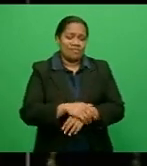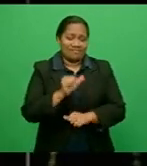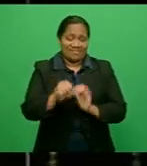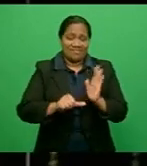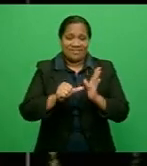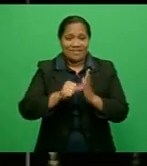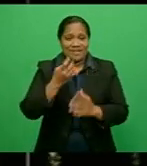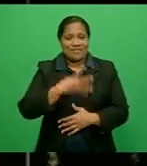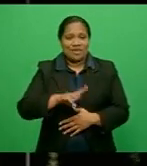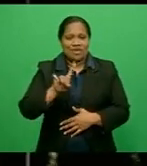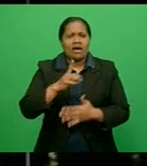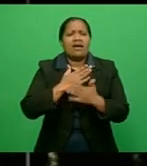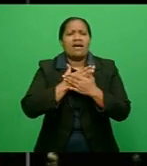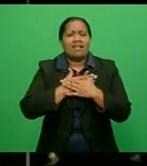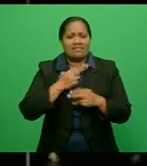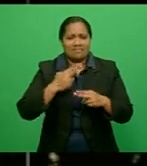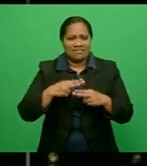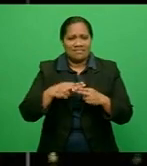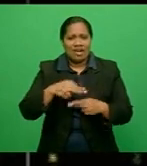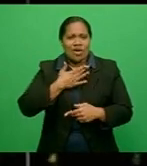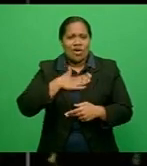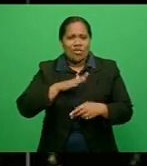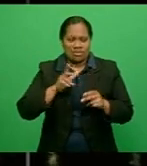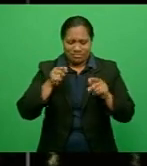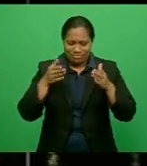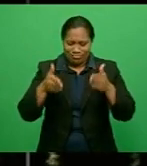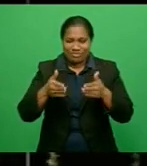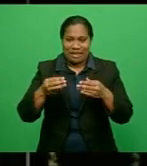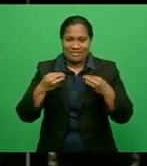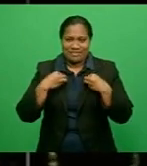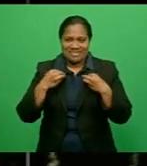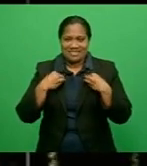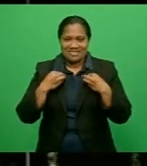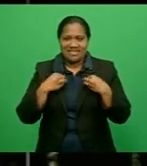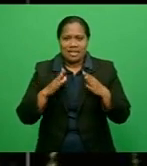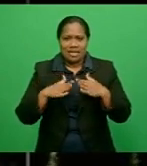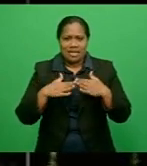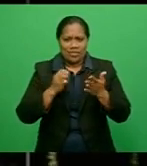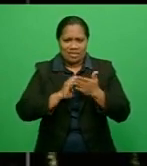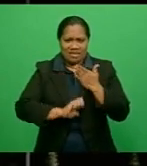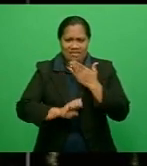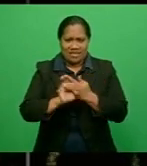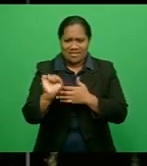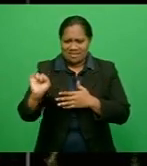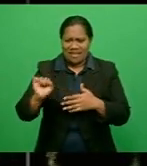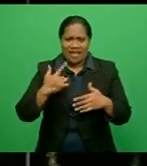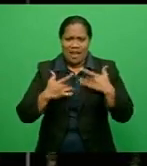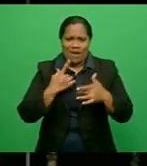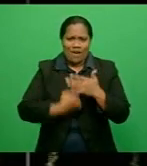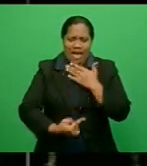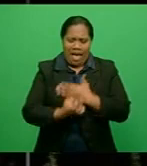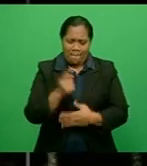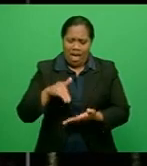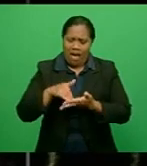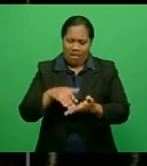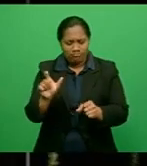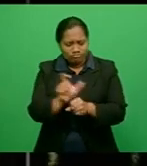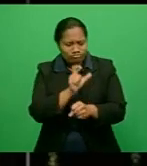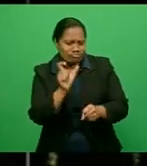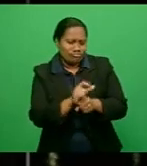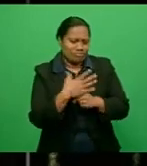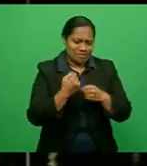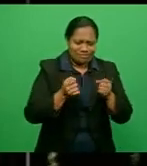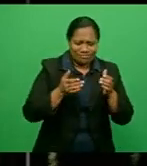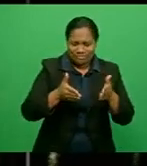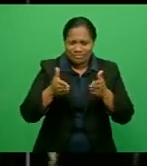41-year-old loves farming and always wanted to venture into business. Now certain events in his life have helped him create a natural health drink popular among